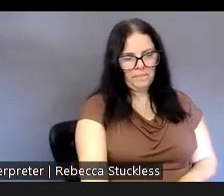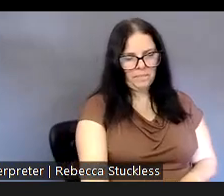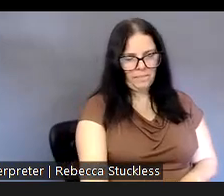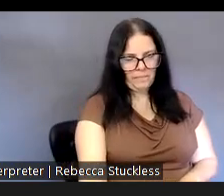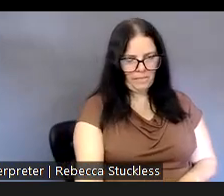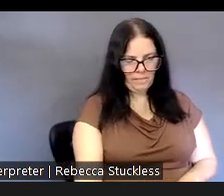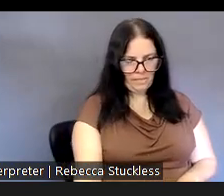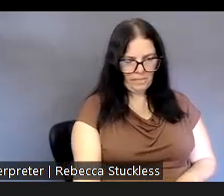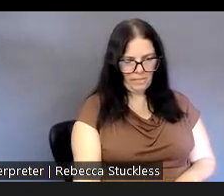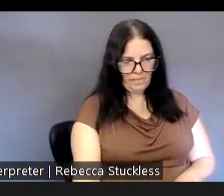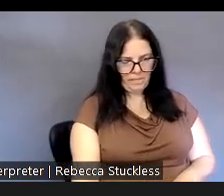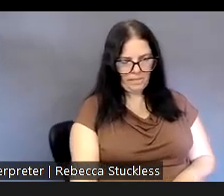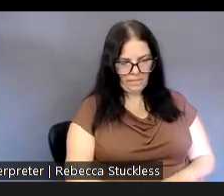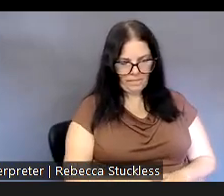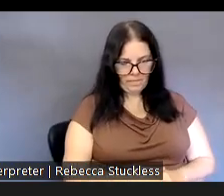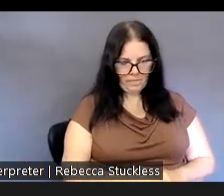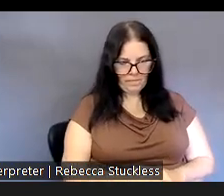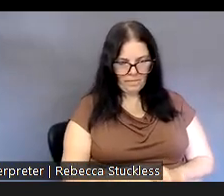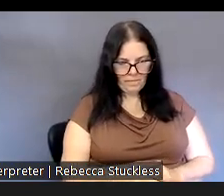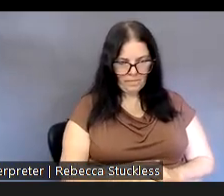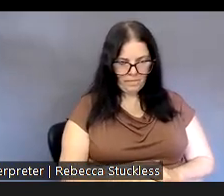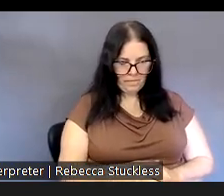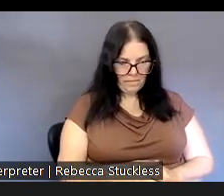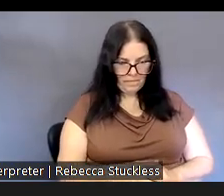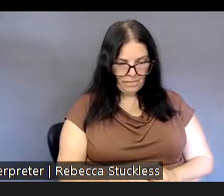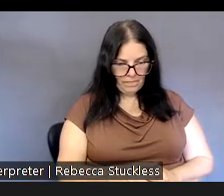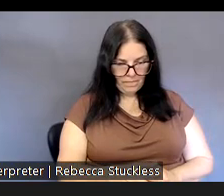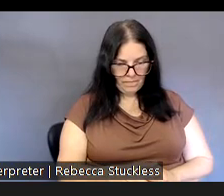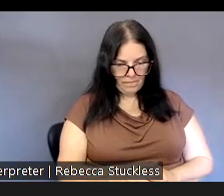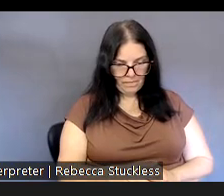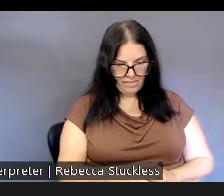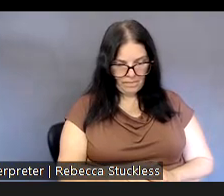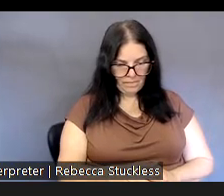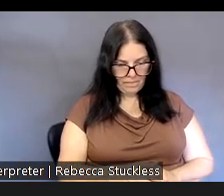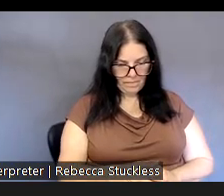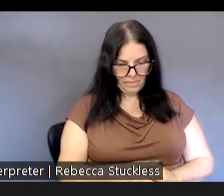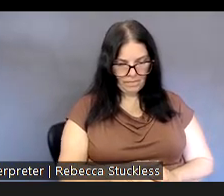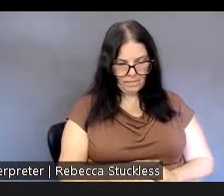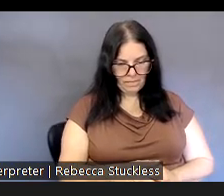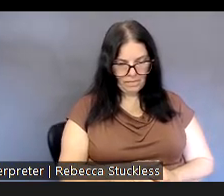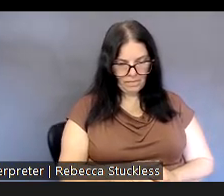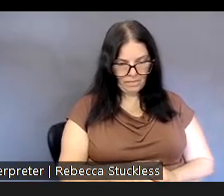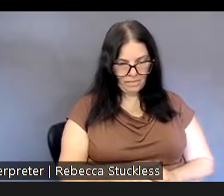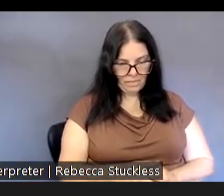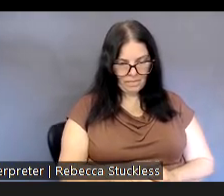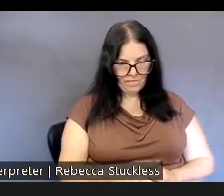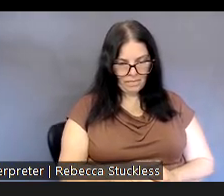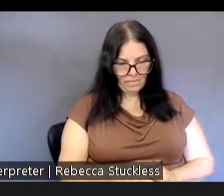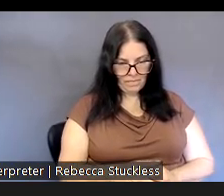By the way, ideally, these four forces aren't necessarily mutually exclusive.